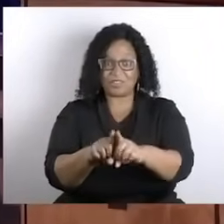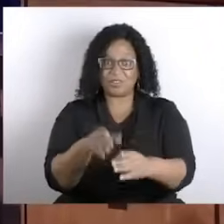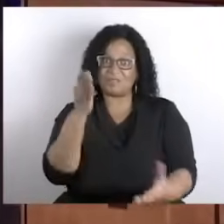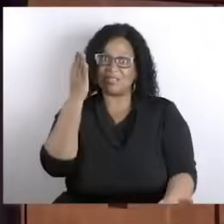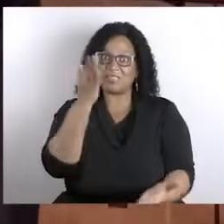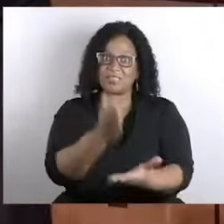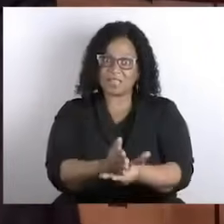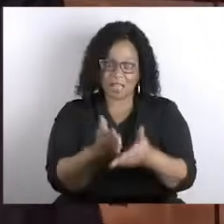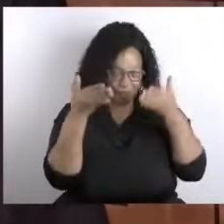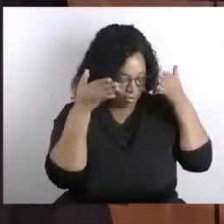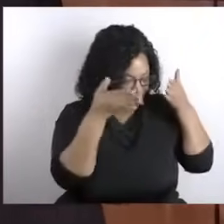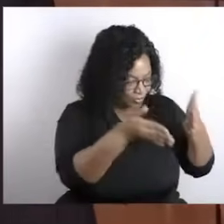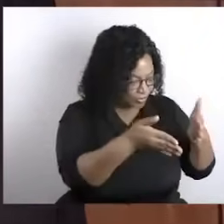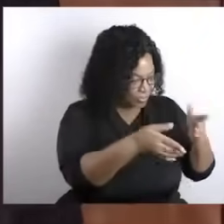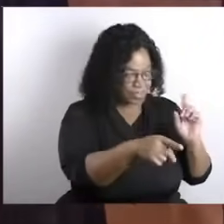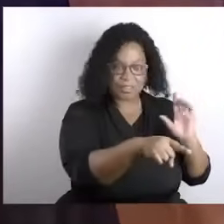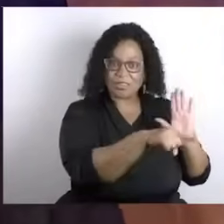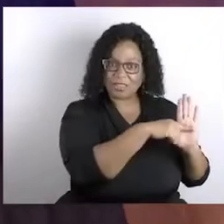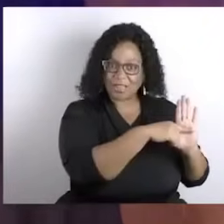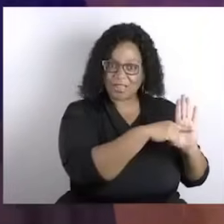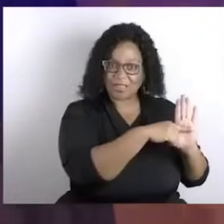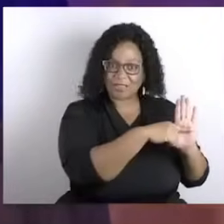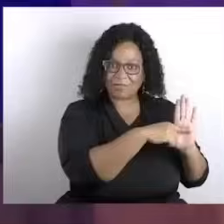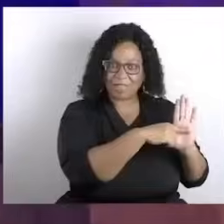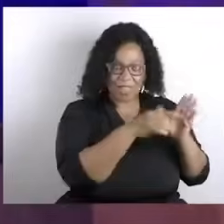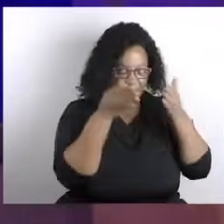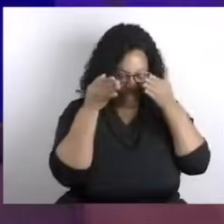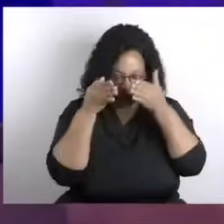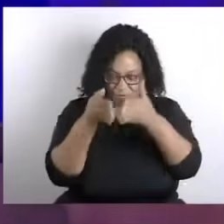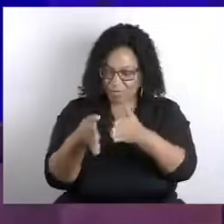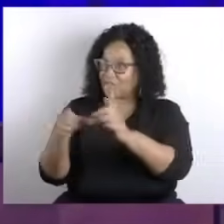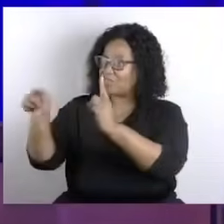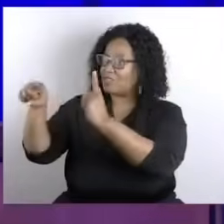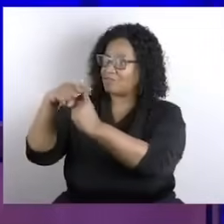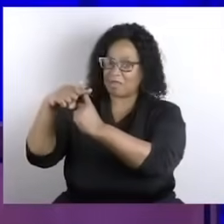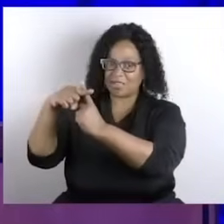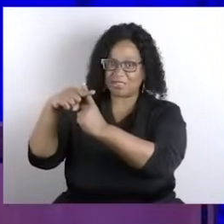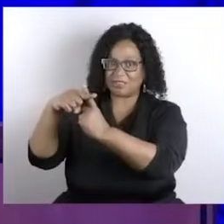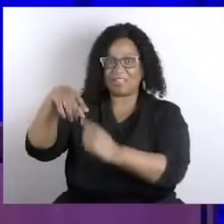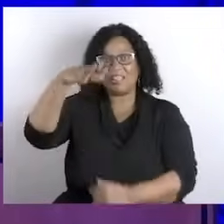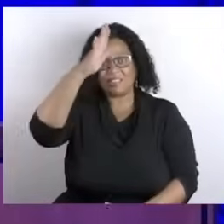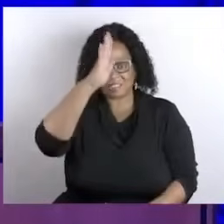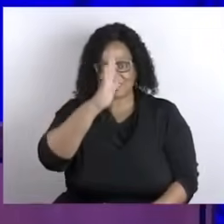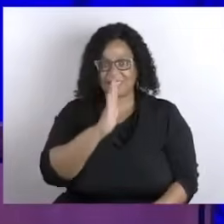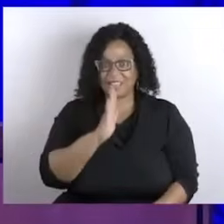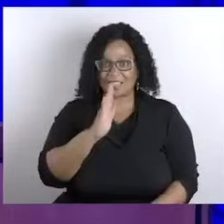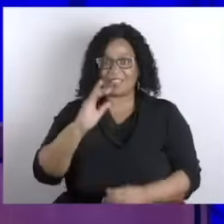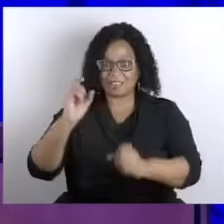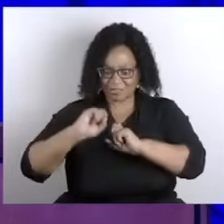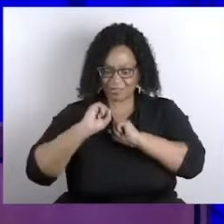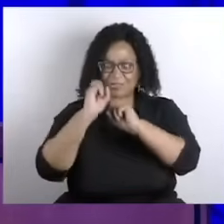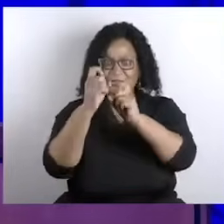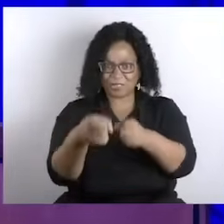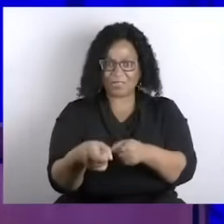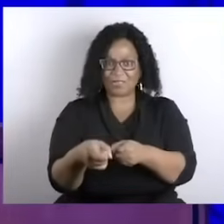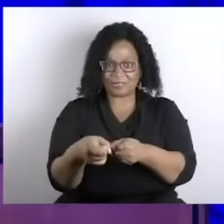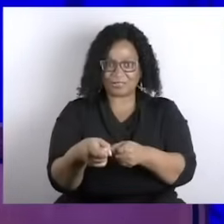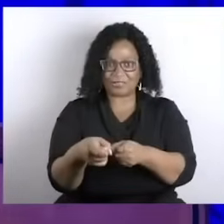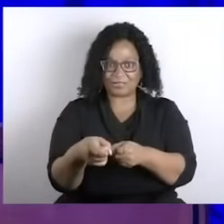on the negative and focus on the positive. And the positive is we've got a God who provides.